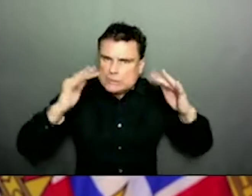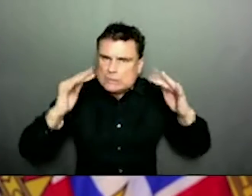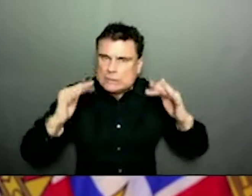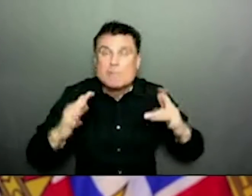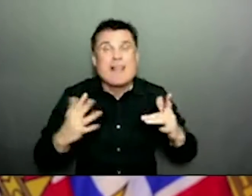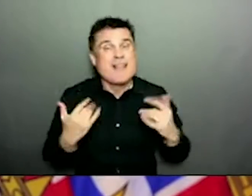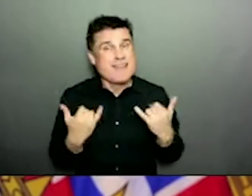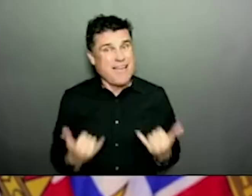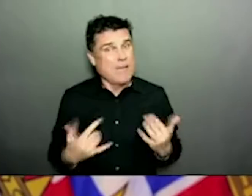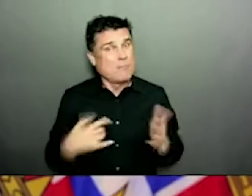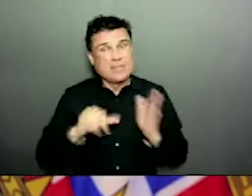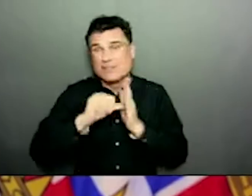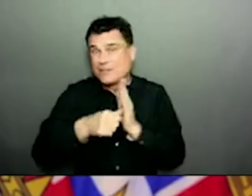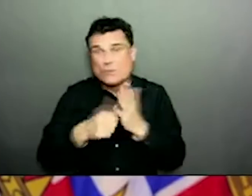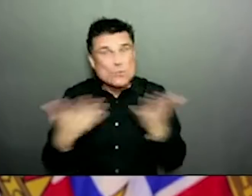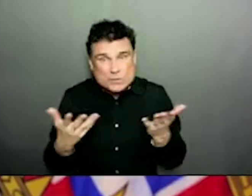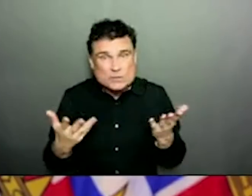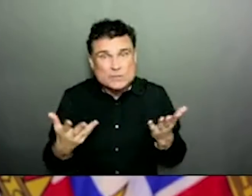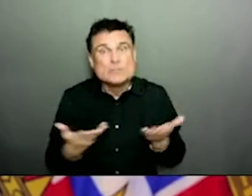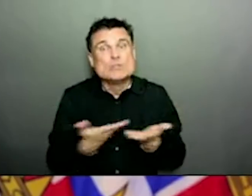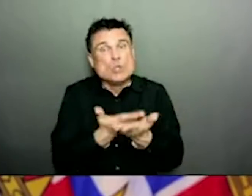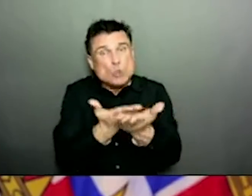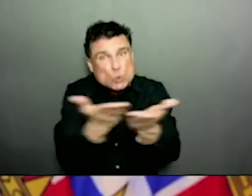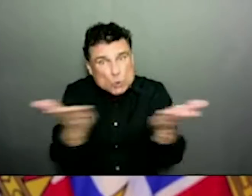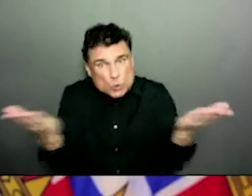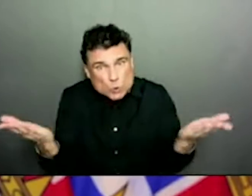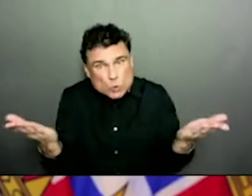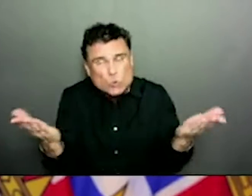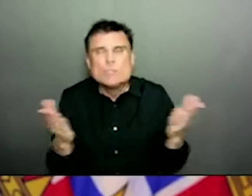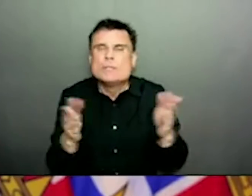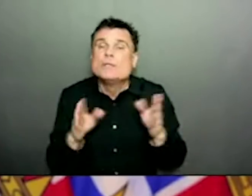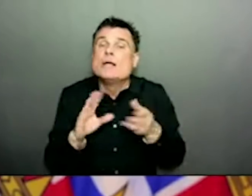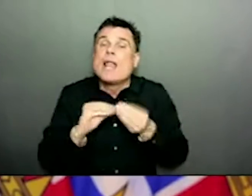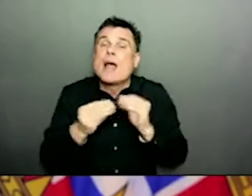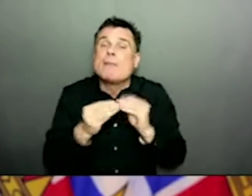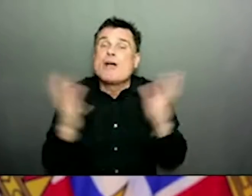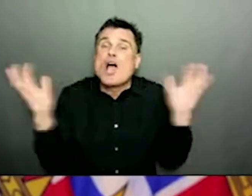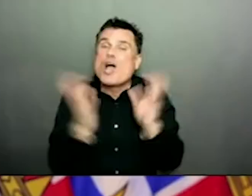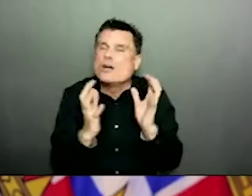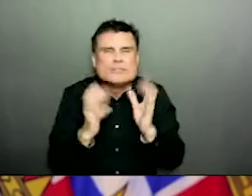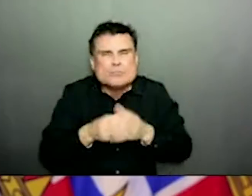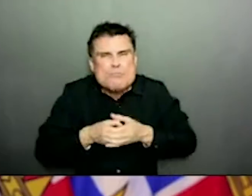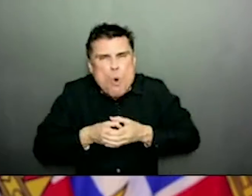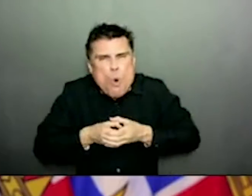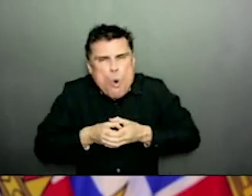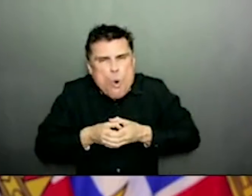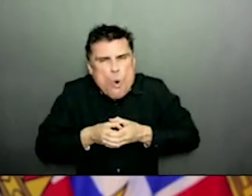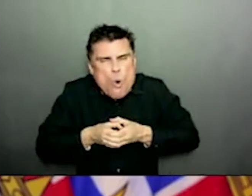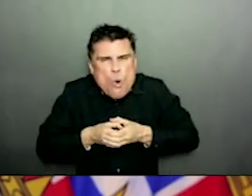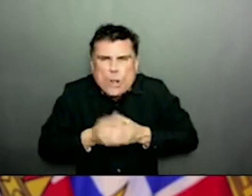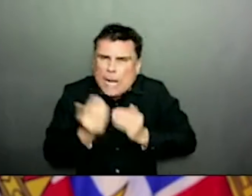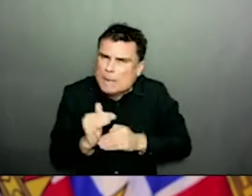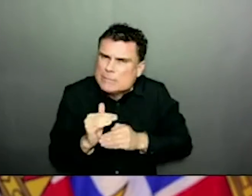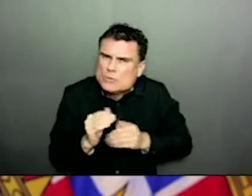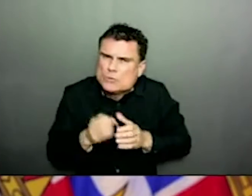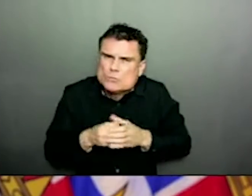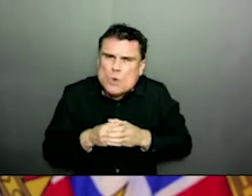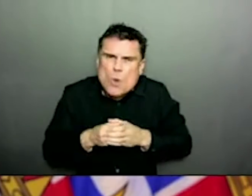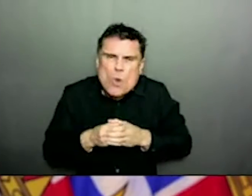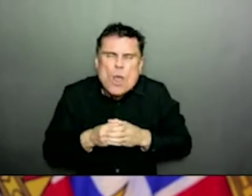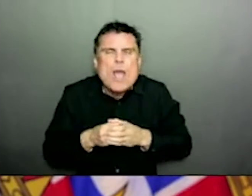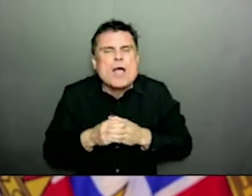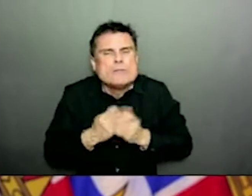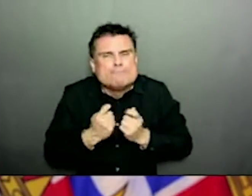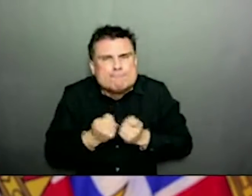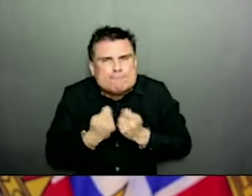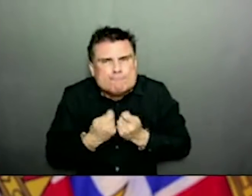household, celebrate and be close to those that you love, that you care about, in a virtual way that keeps everybody safe